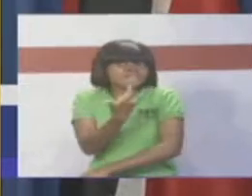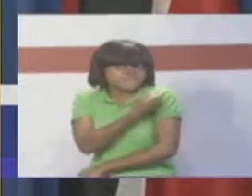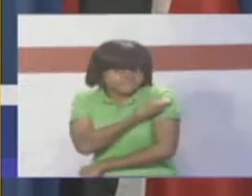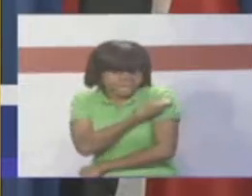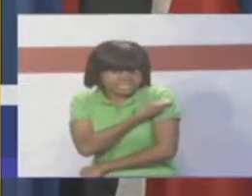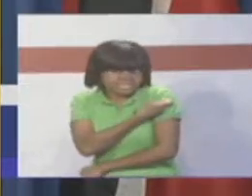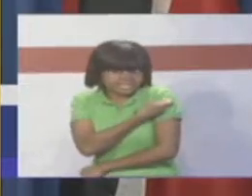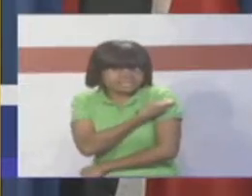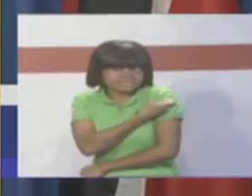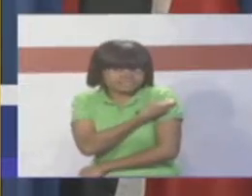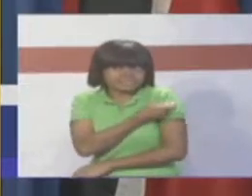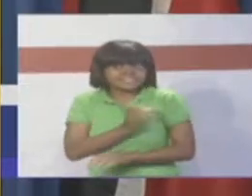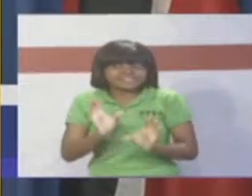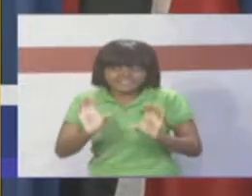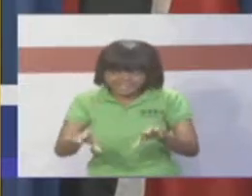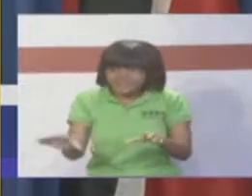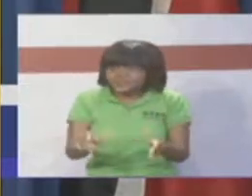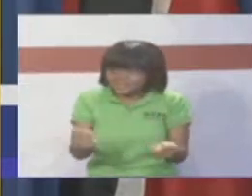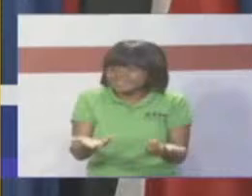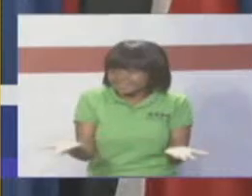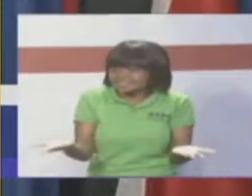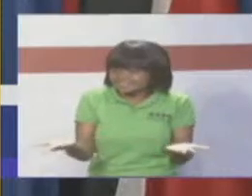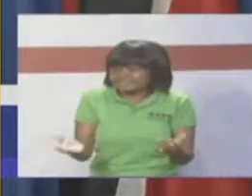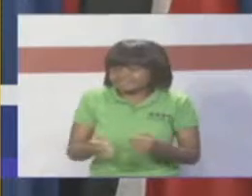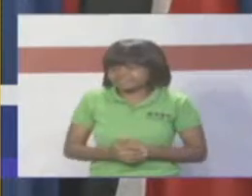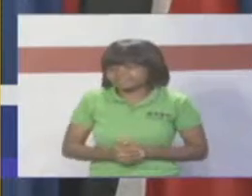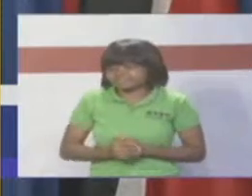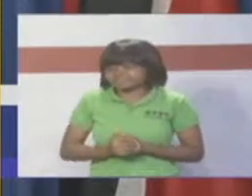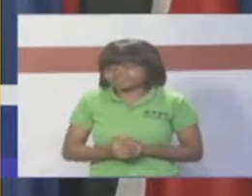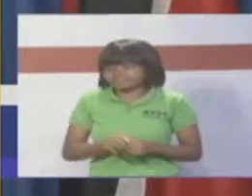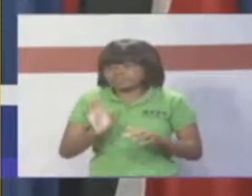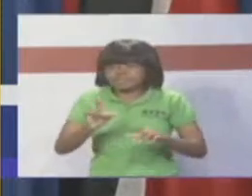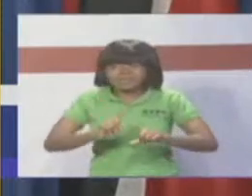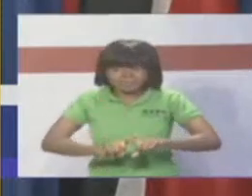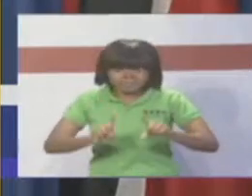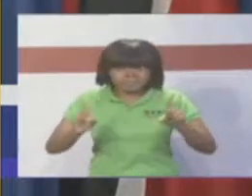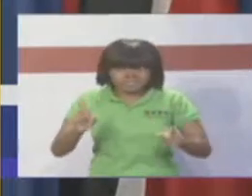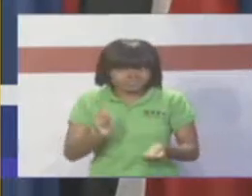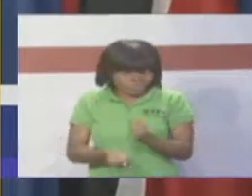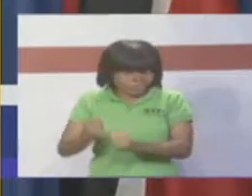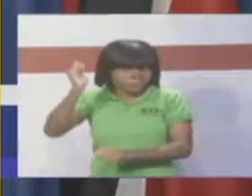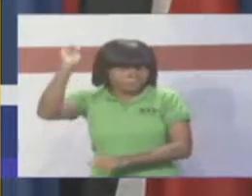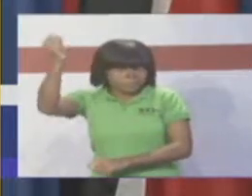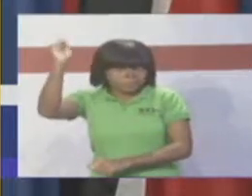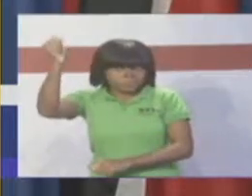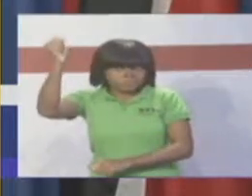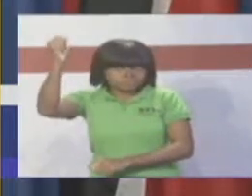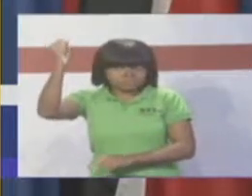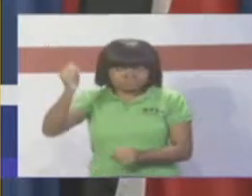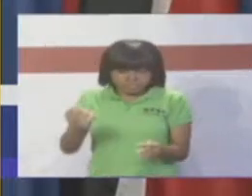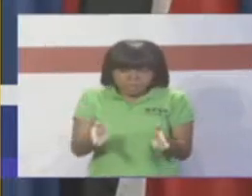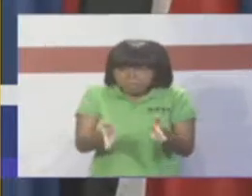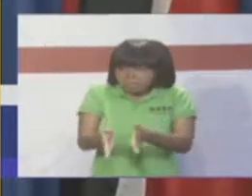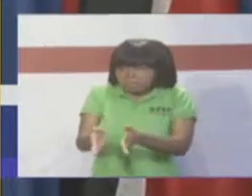But in our population of approximately 1.4 million people, we